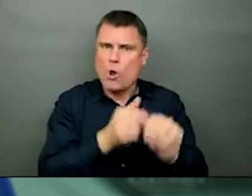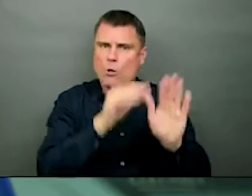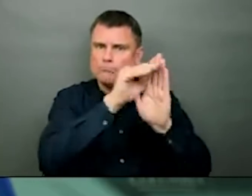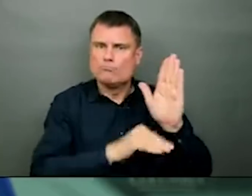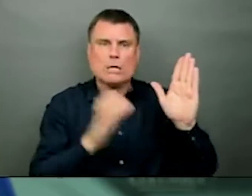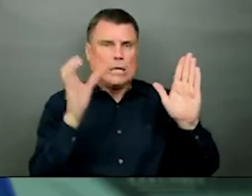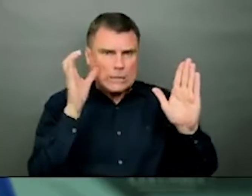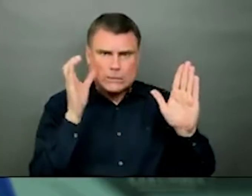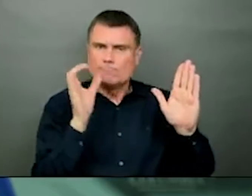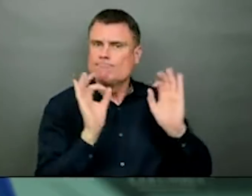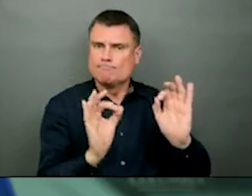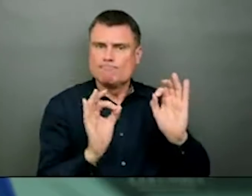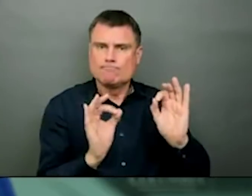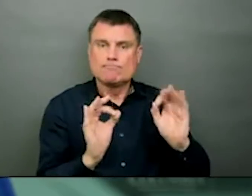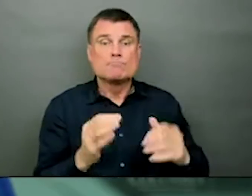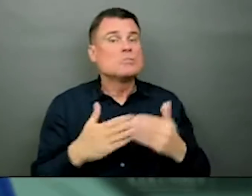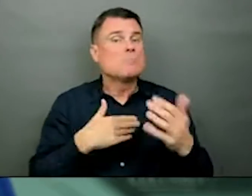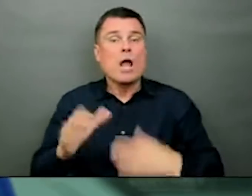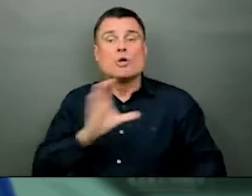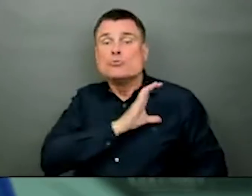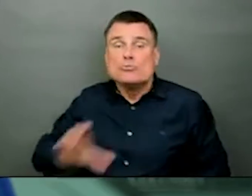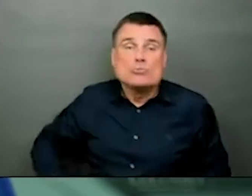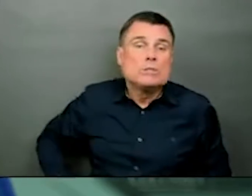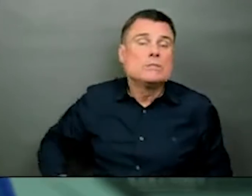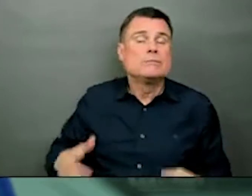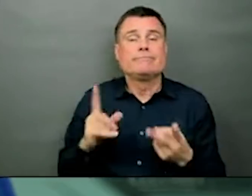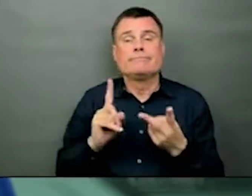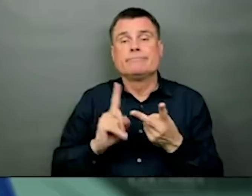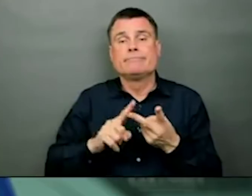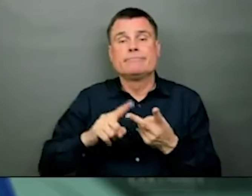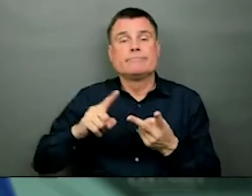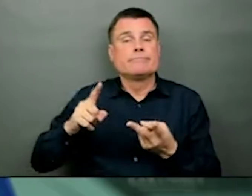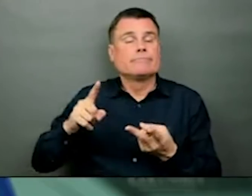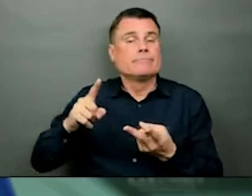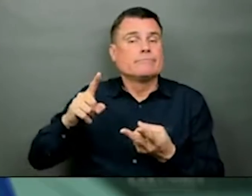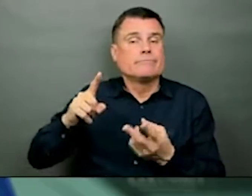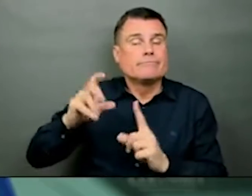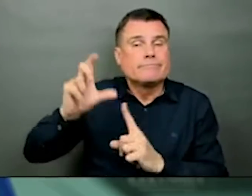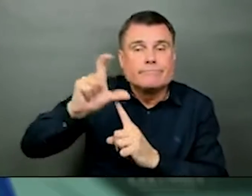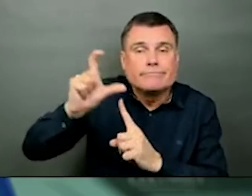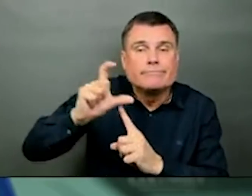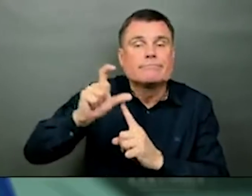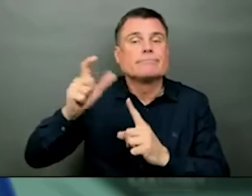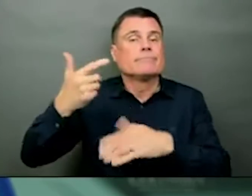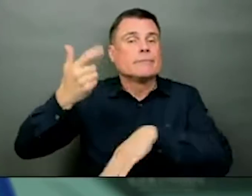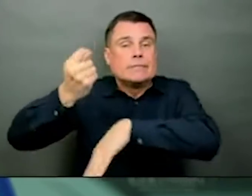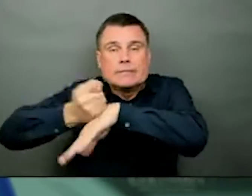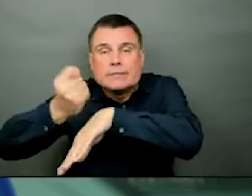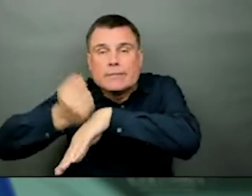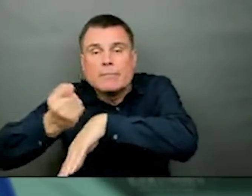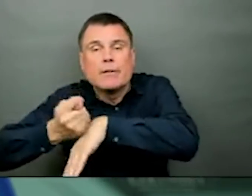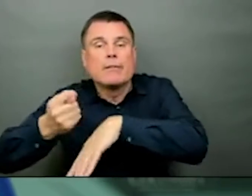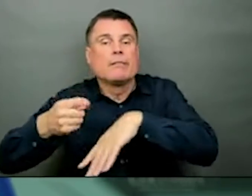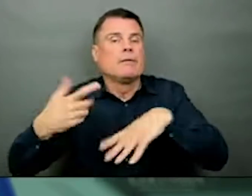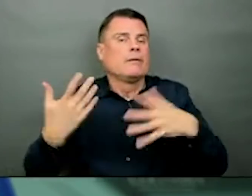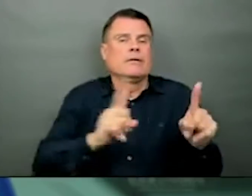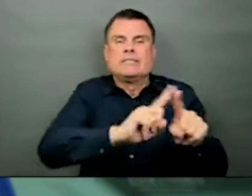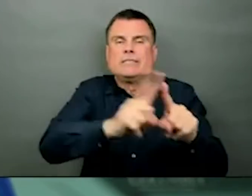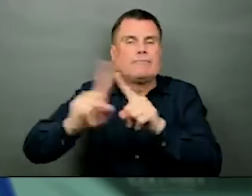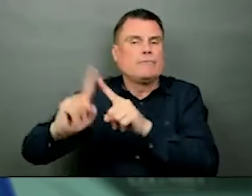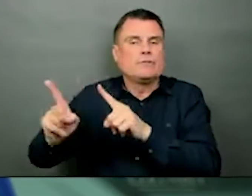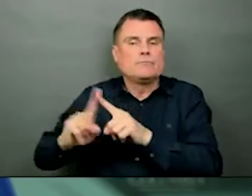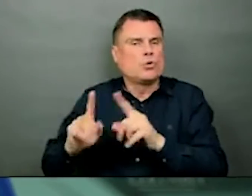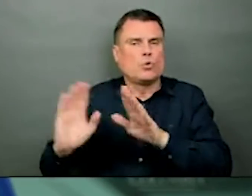gurdwaras, on mosques in BC. And yet, people have followed those rules and continue to. And I